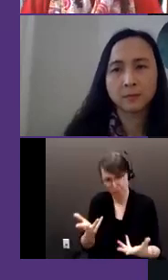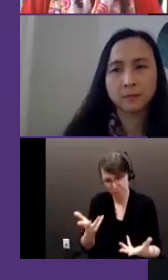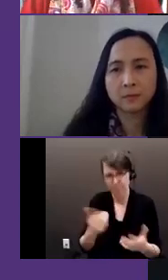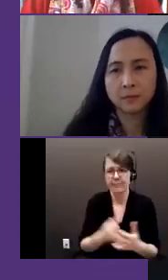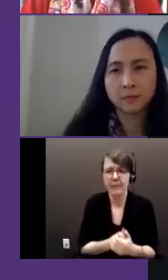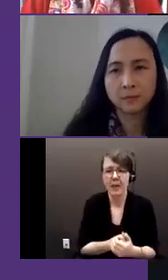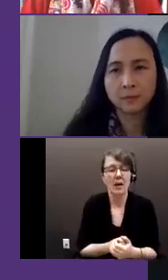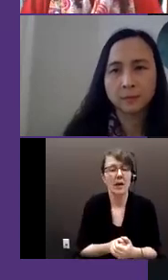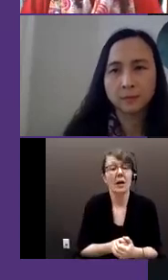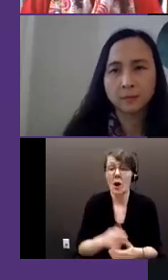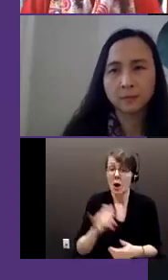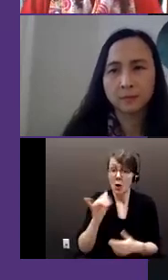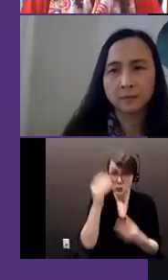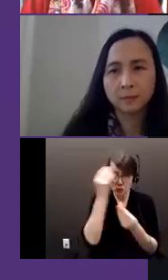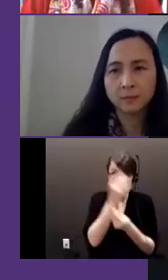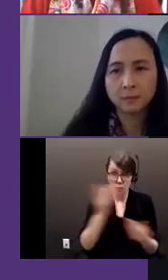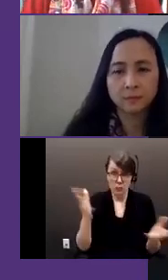is a 1-800